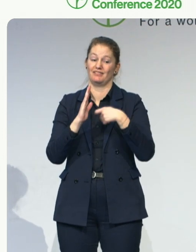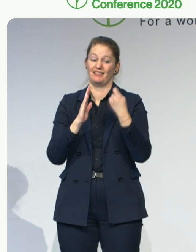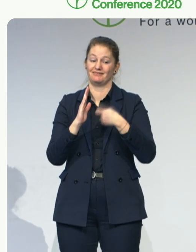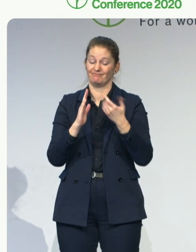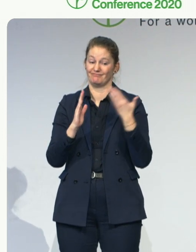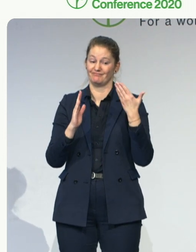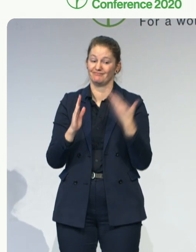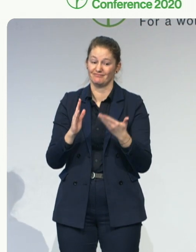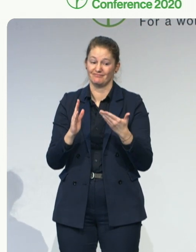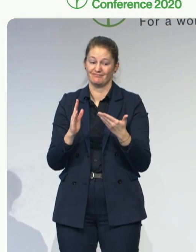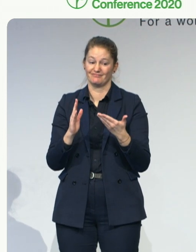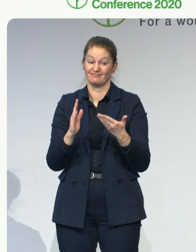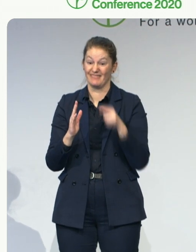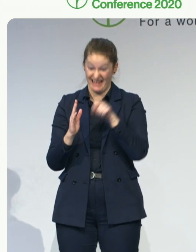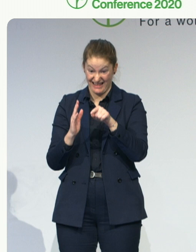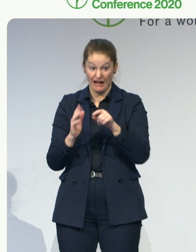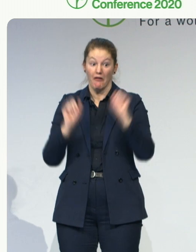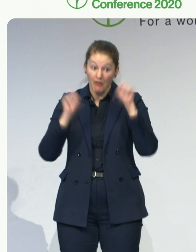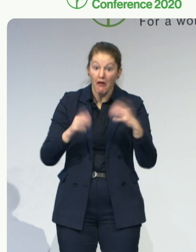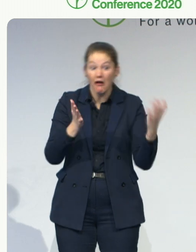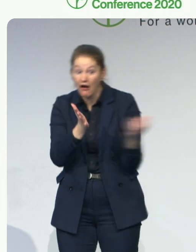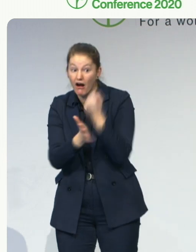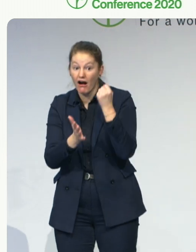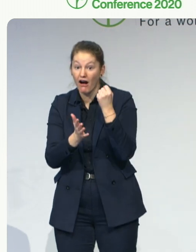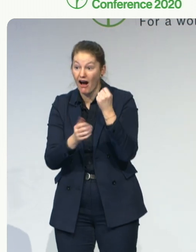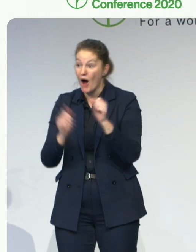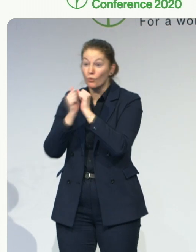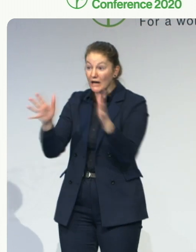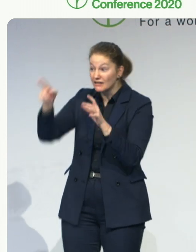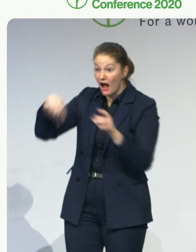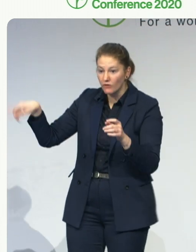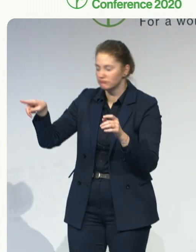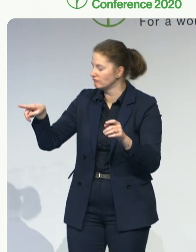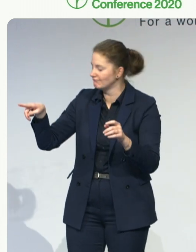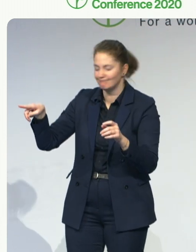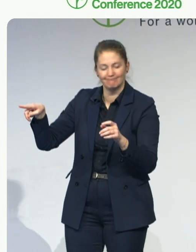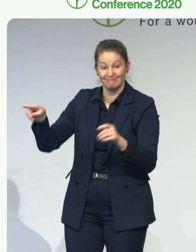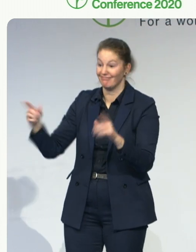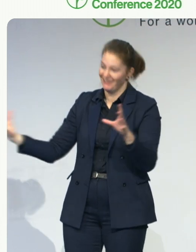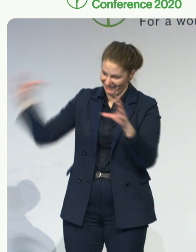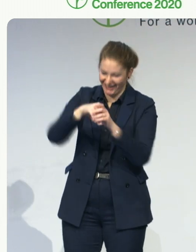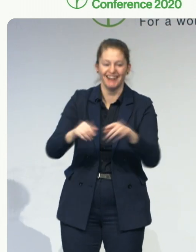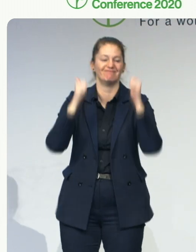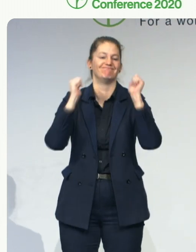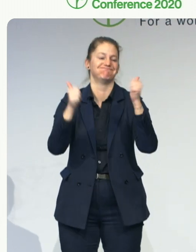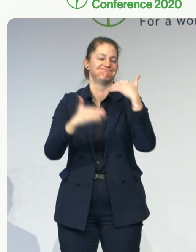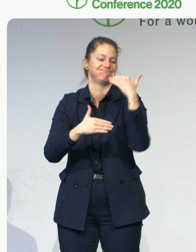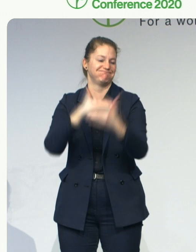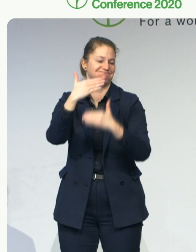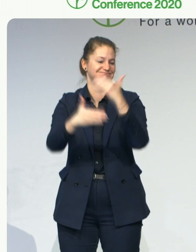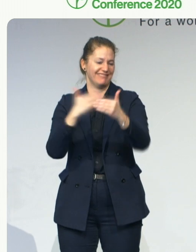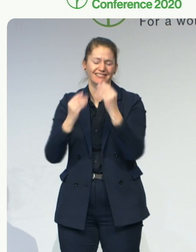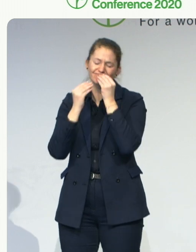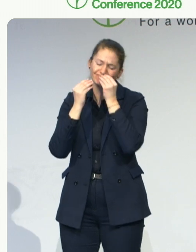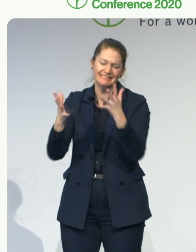without this exceptional team and without the engagement of all the many members of the Zero